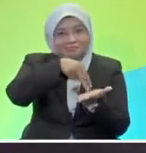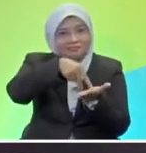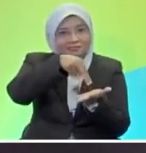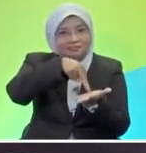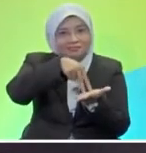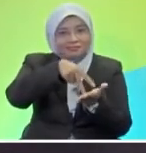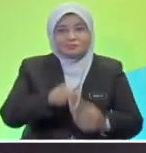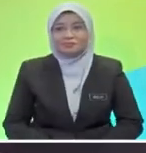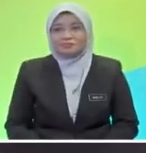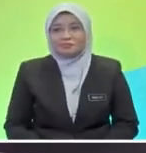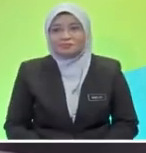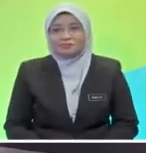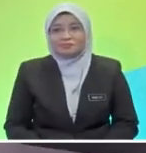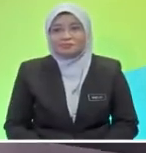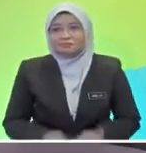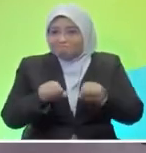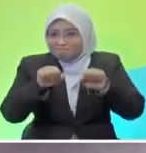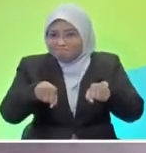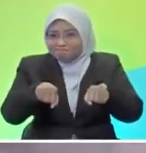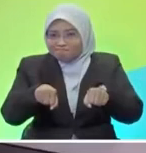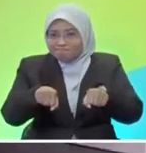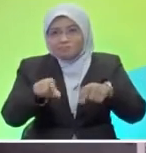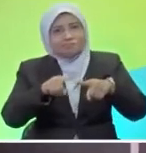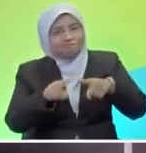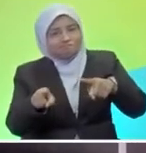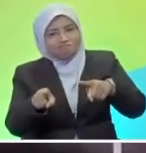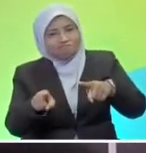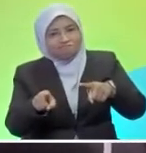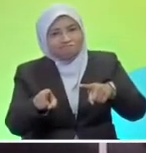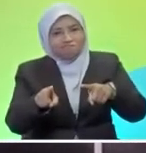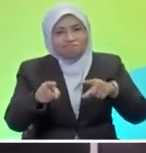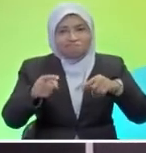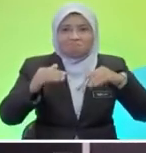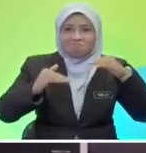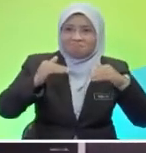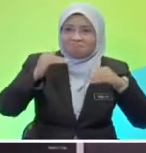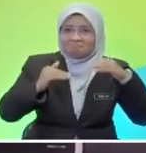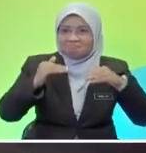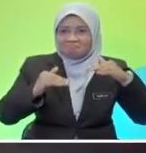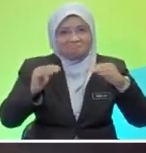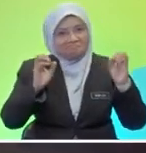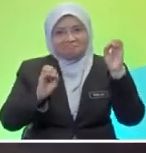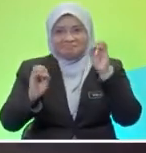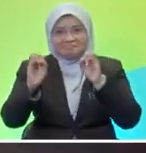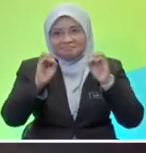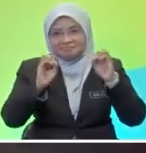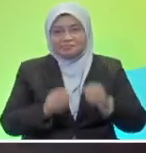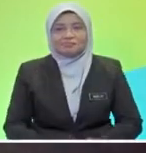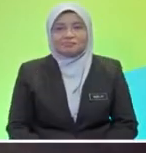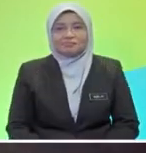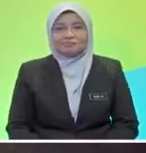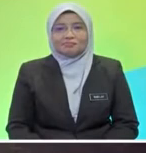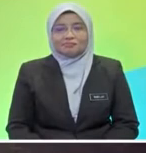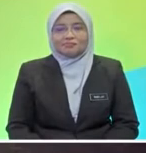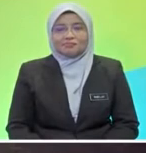can, but not balance. Oh, it's pretty hard. Maybe you need to practice. Yes, I